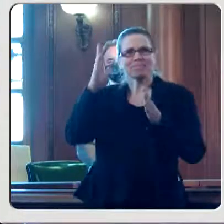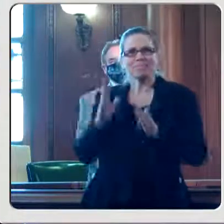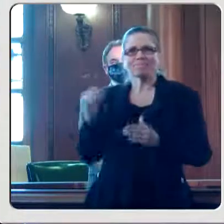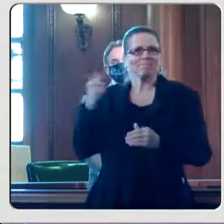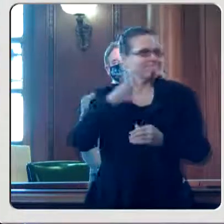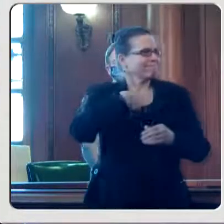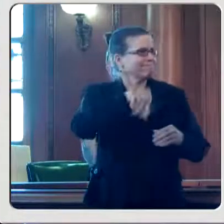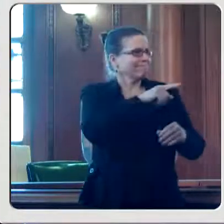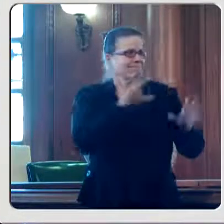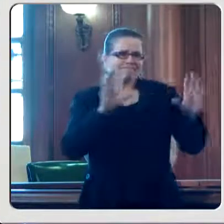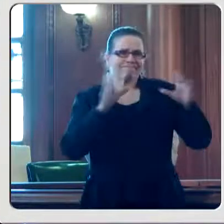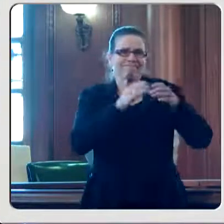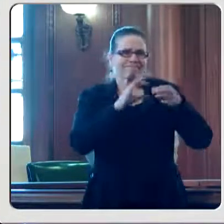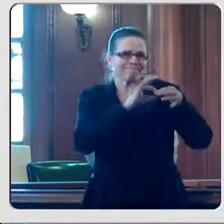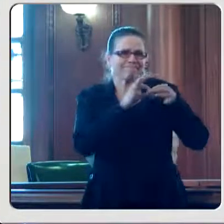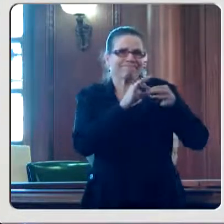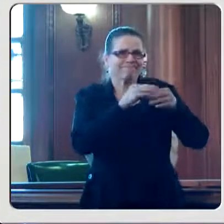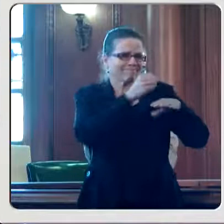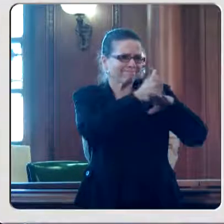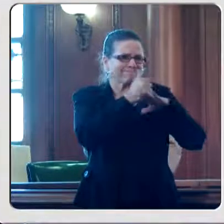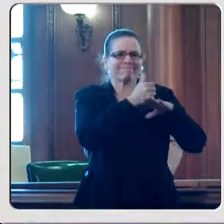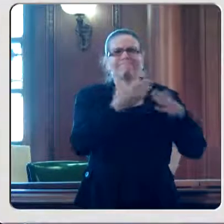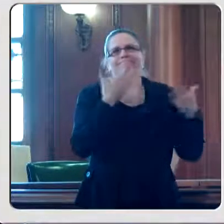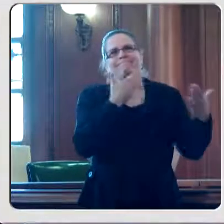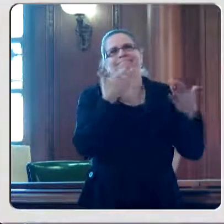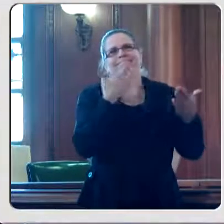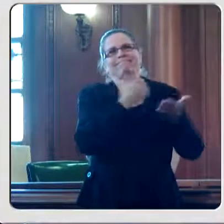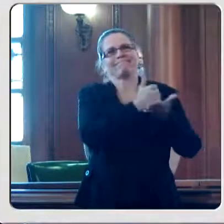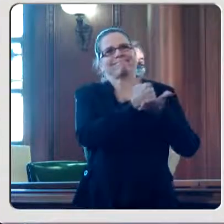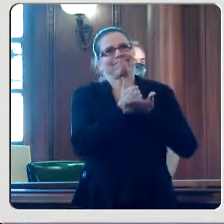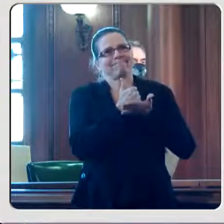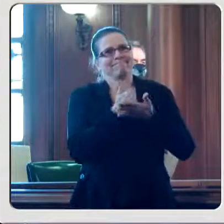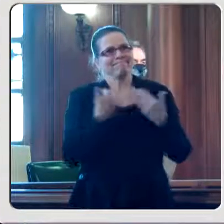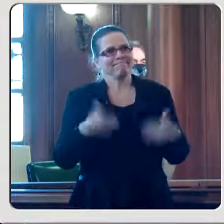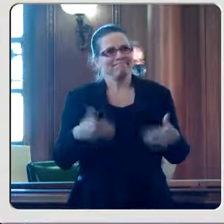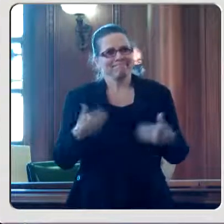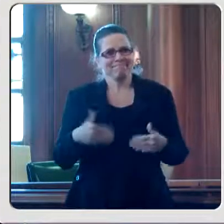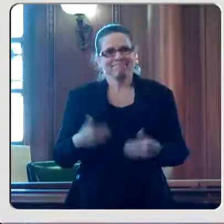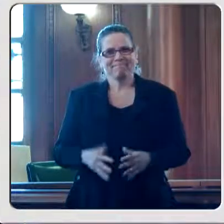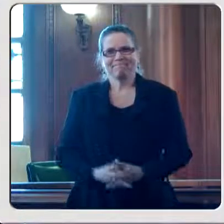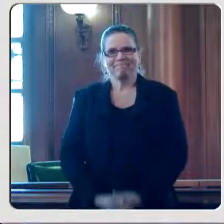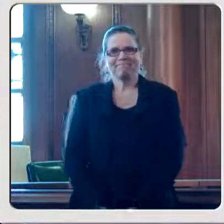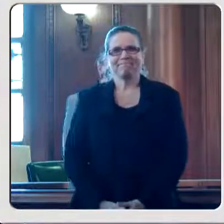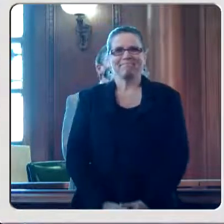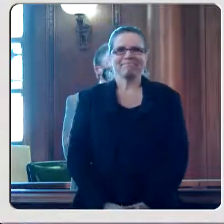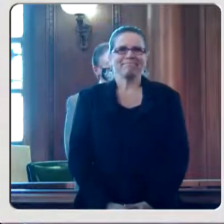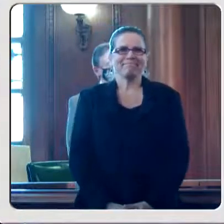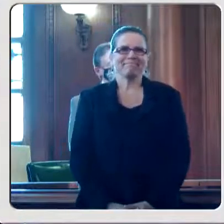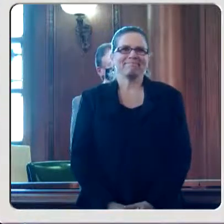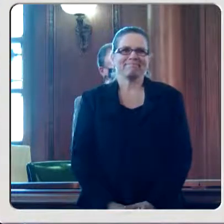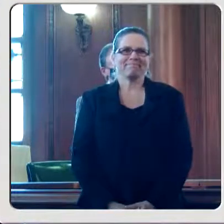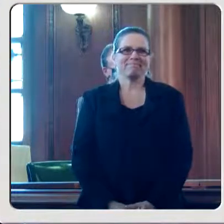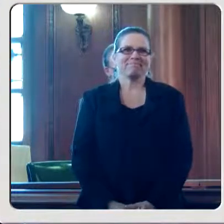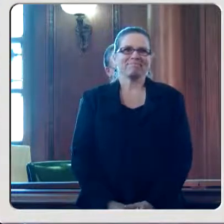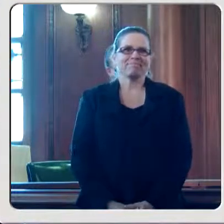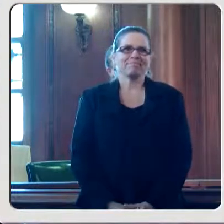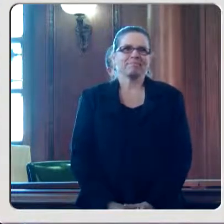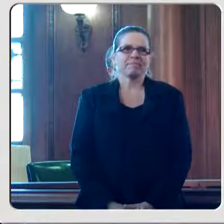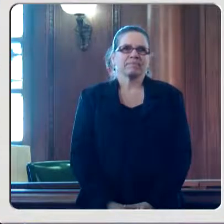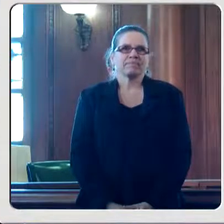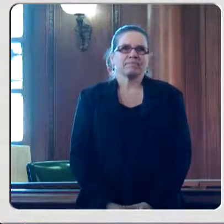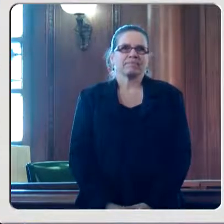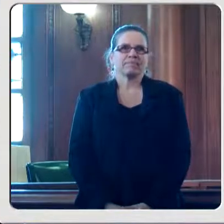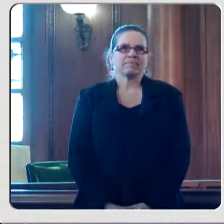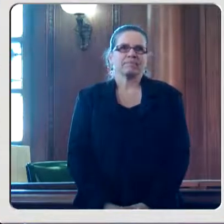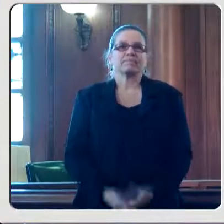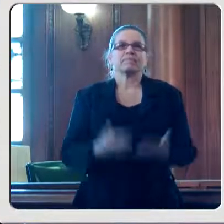I appreciate your helping me with my slides. So thank you very much, Mayor Sarno.